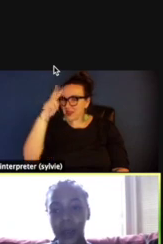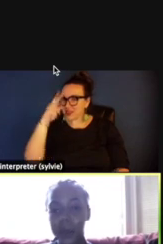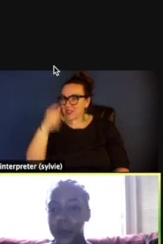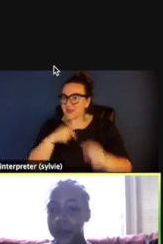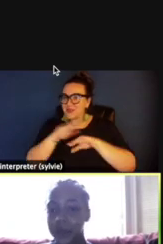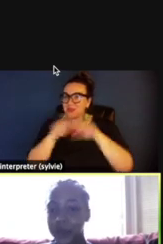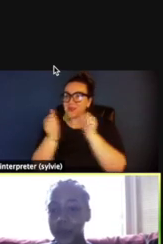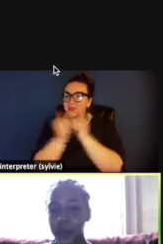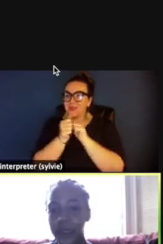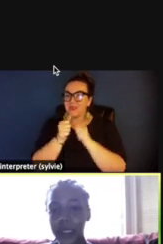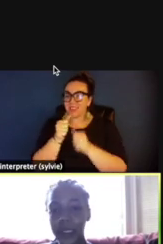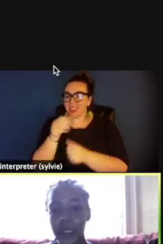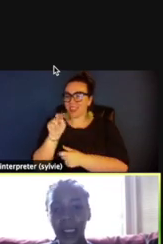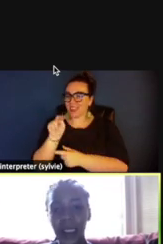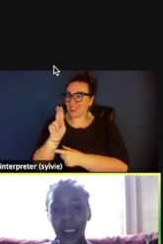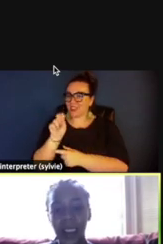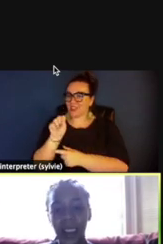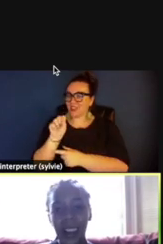shark.